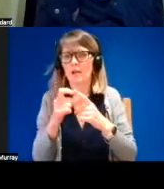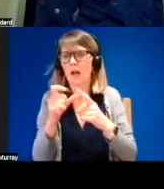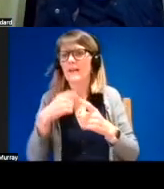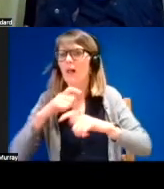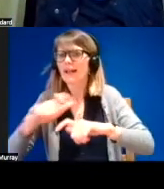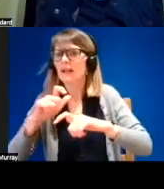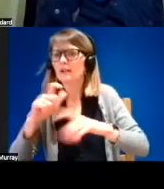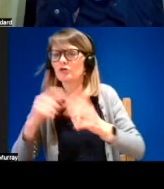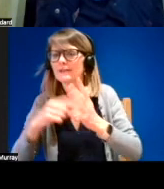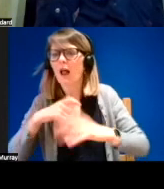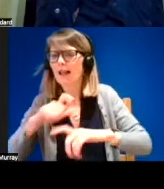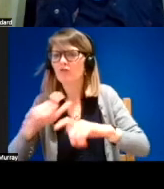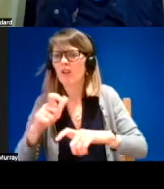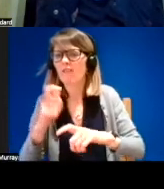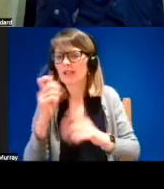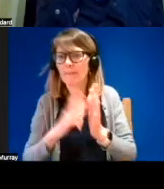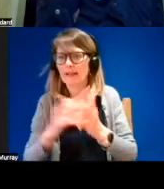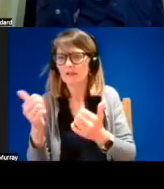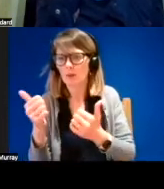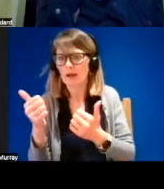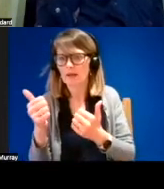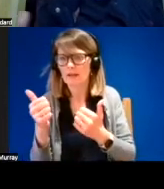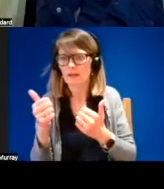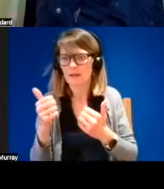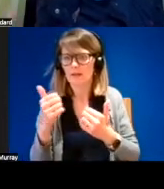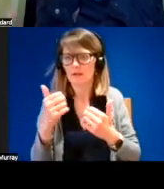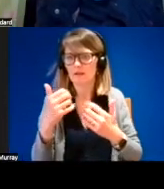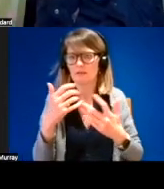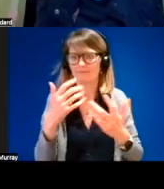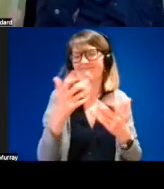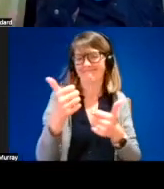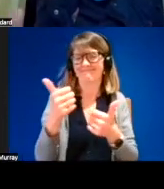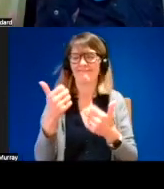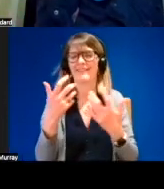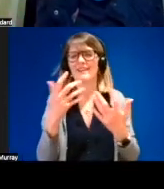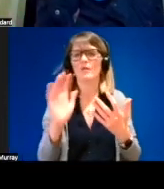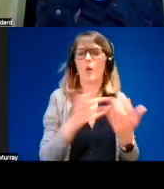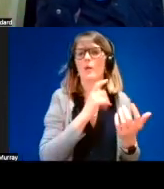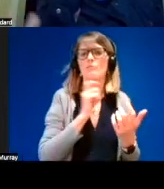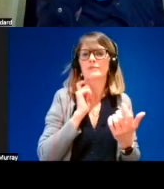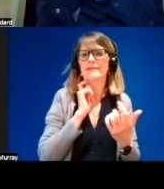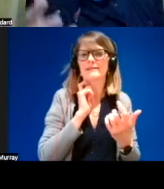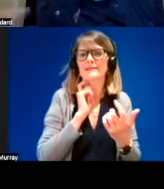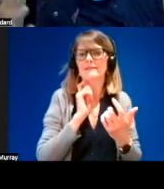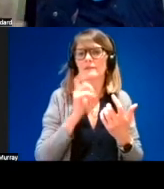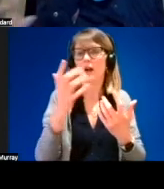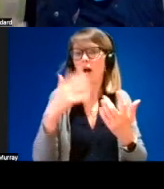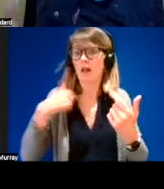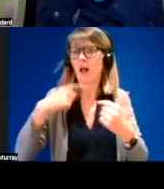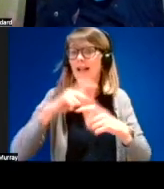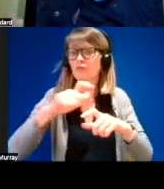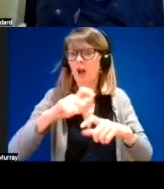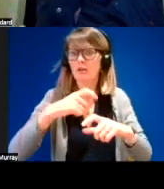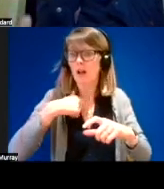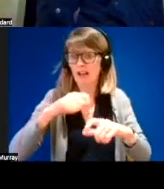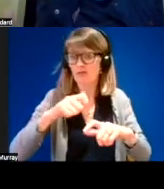Ordination is not neutral. Not all priests are the same. Now, of course, in terms of church